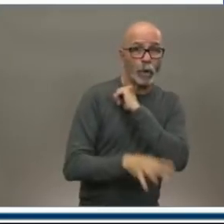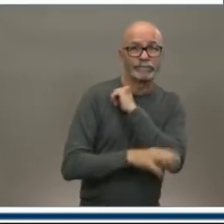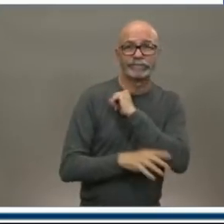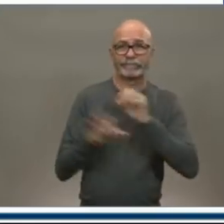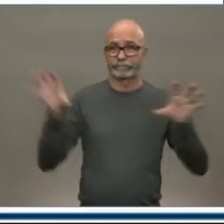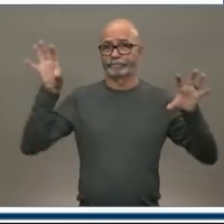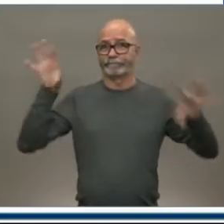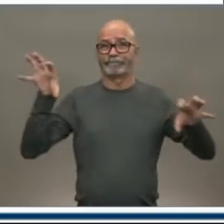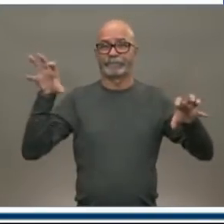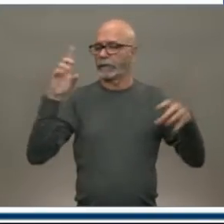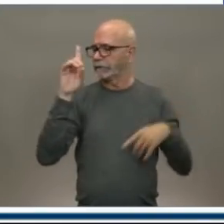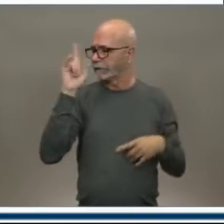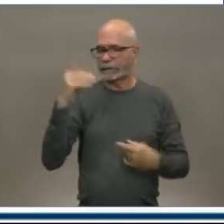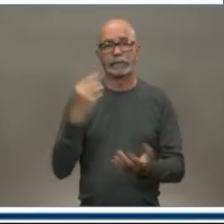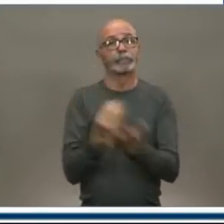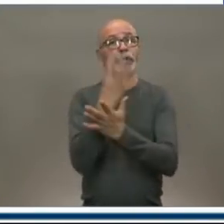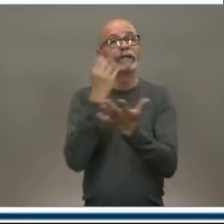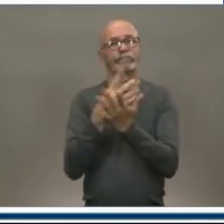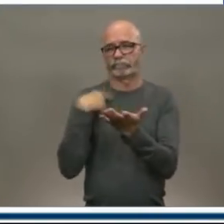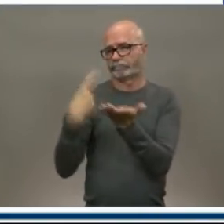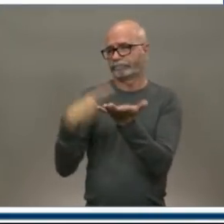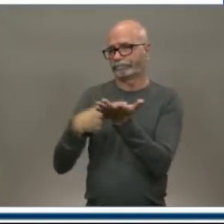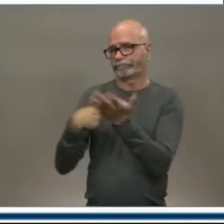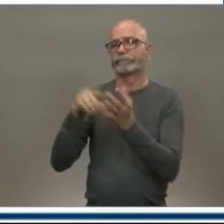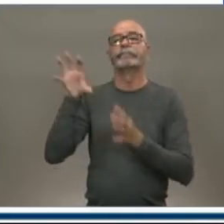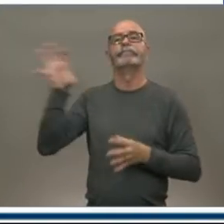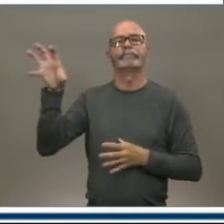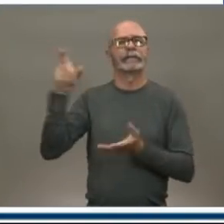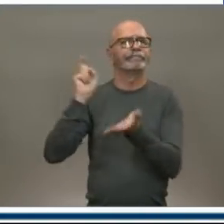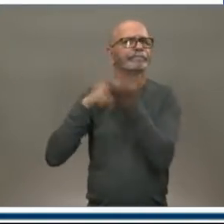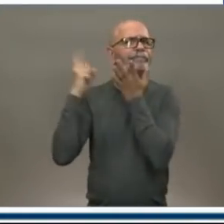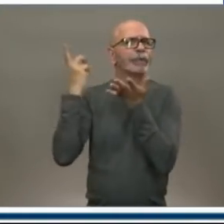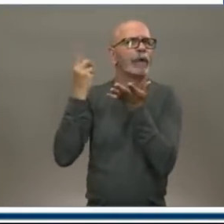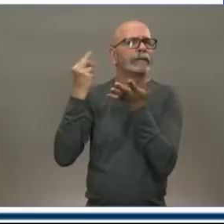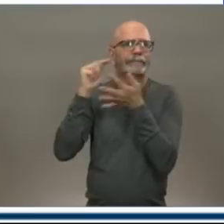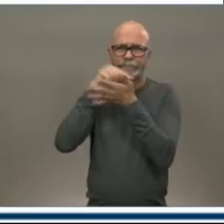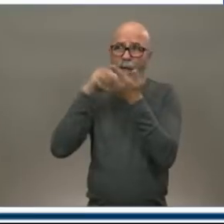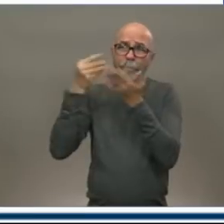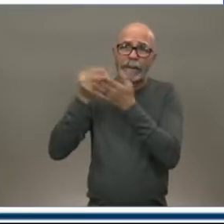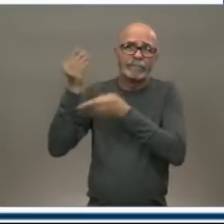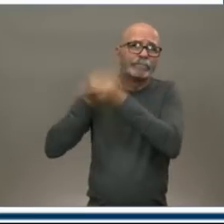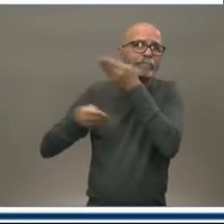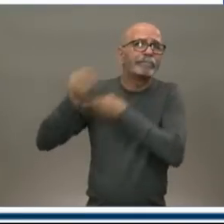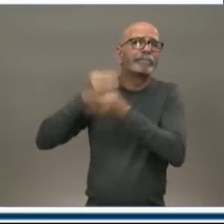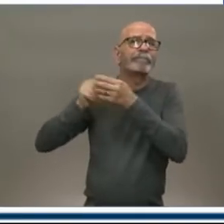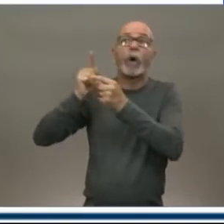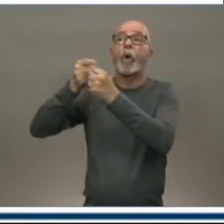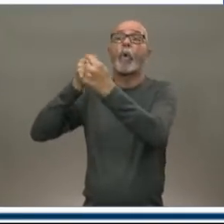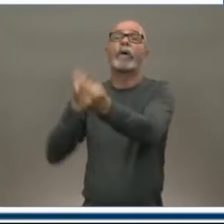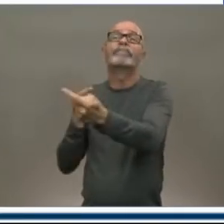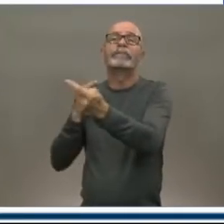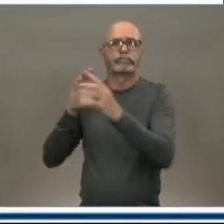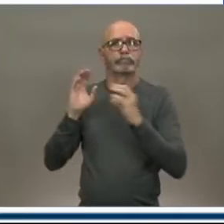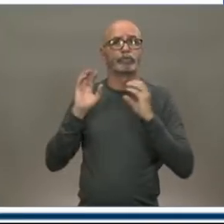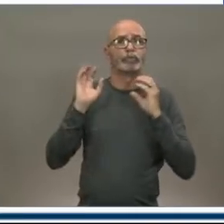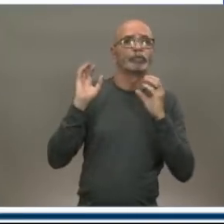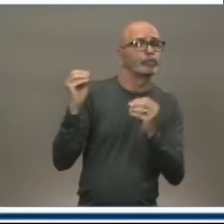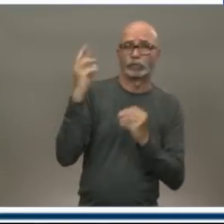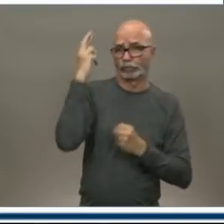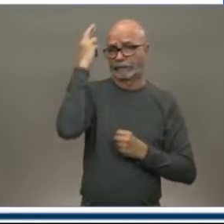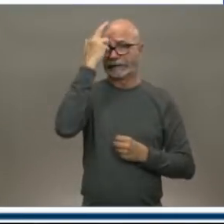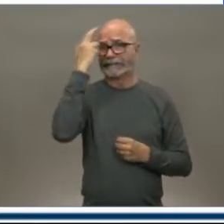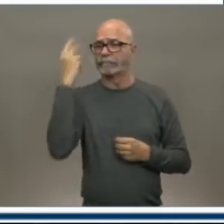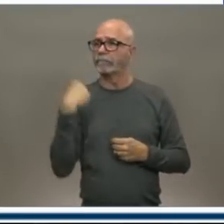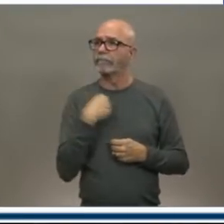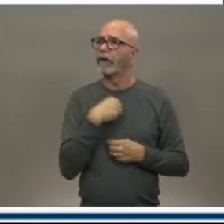the requirements that we debated a budget. The opposition see no reason to keep us there, so they let us out. As you know, being